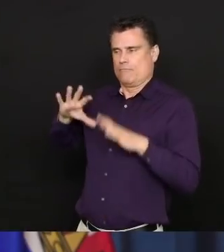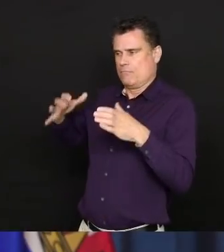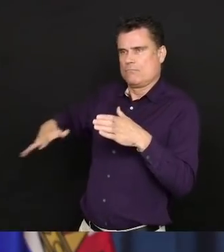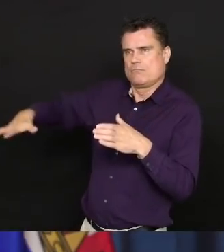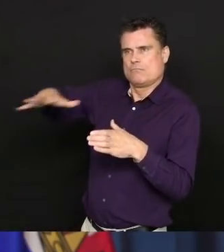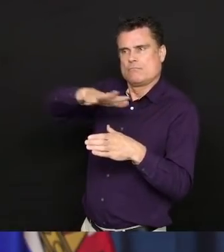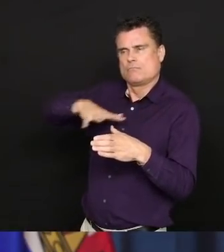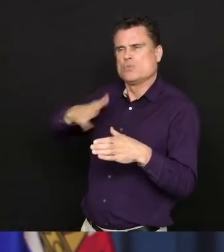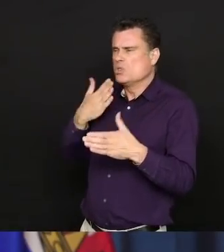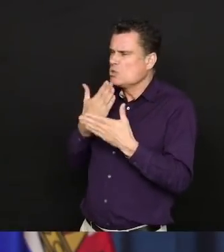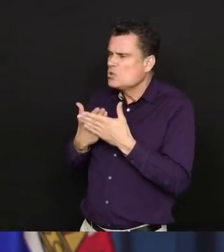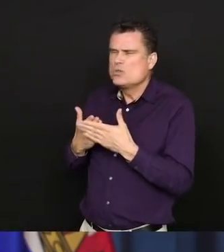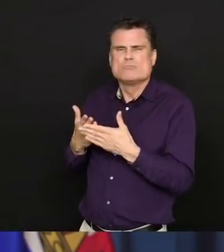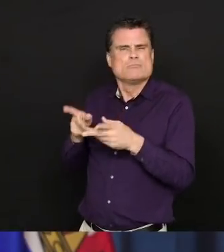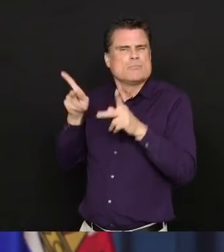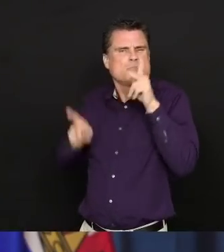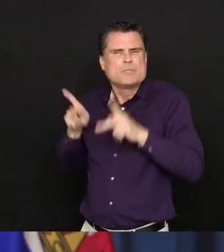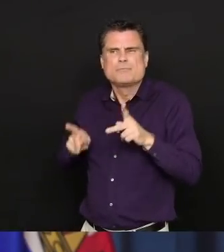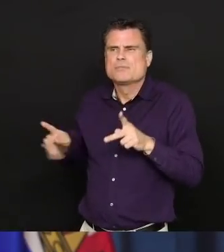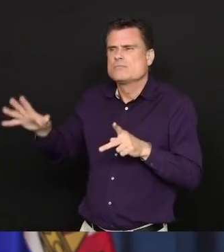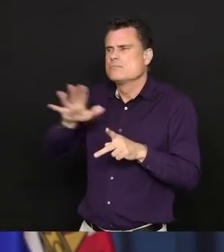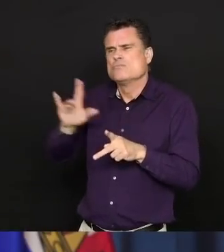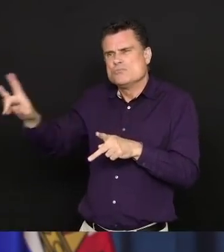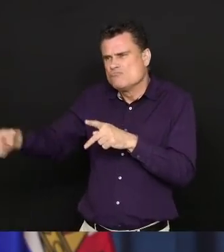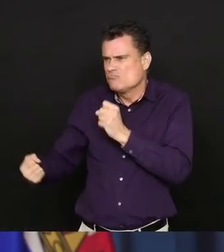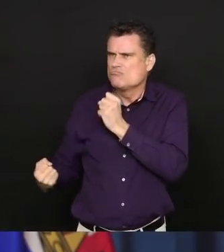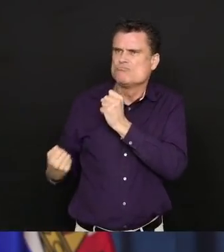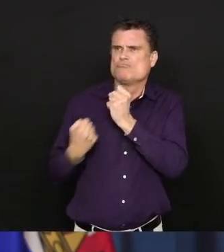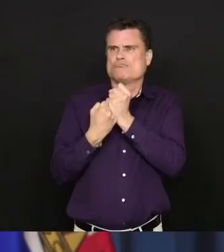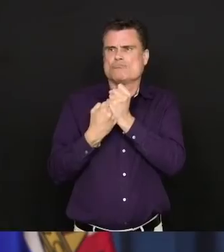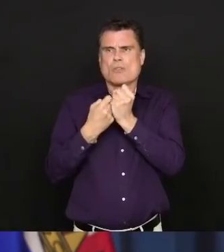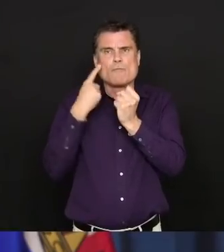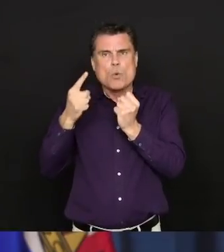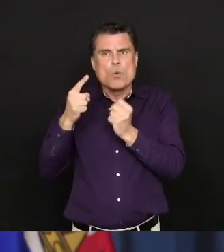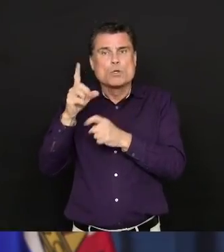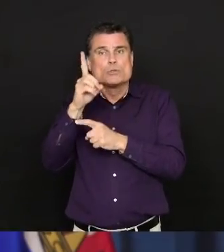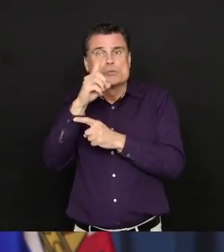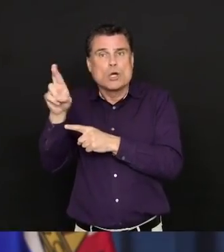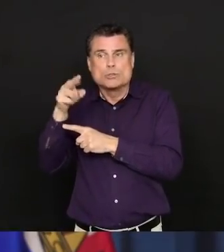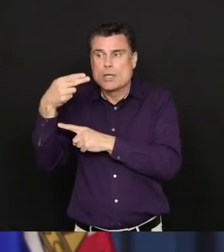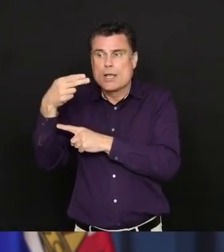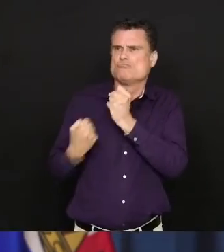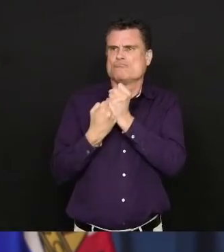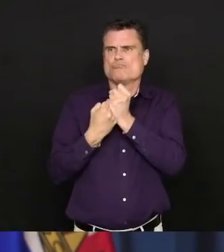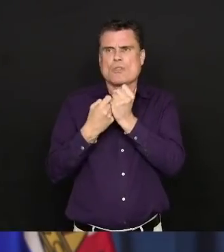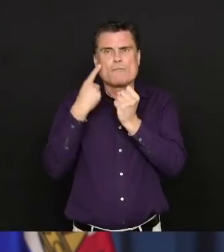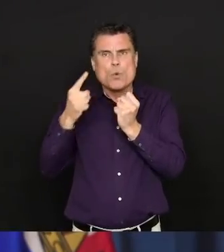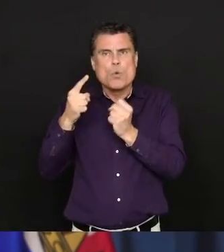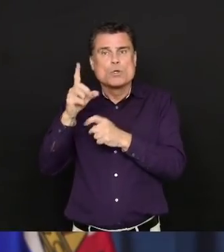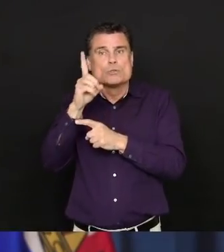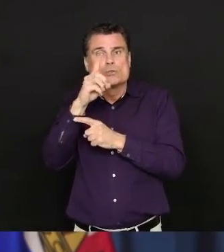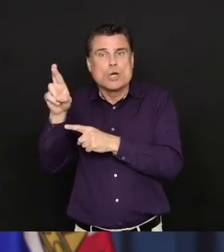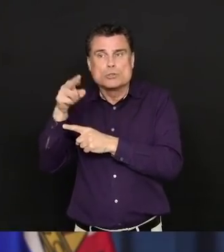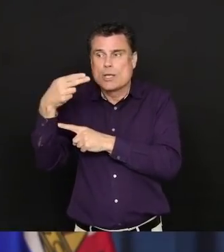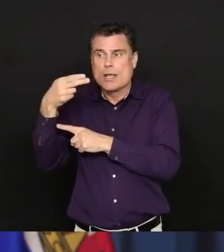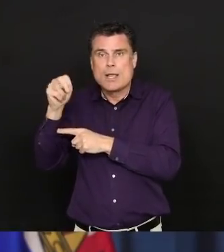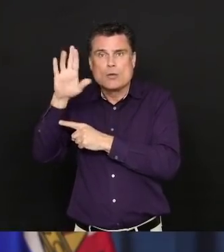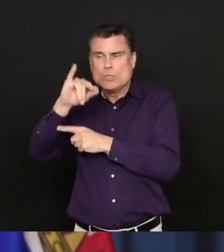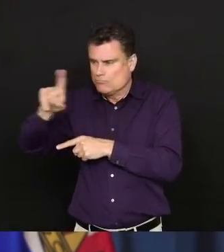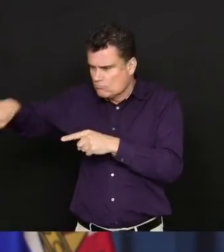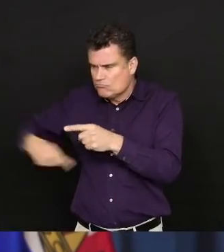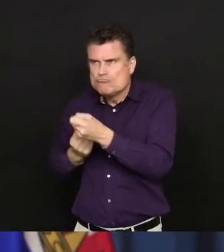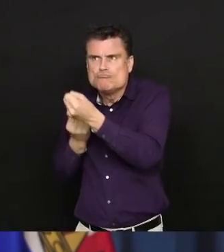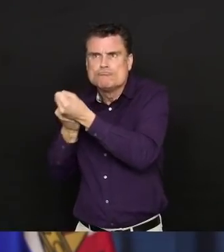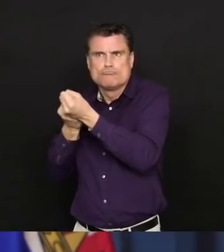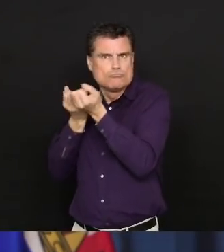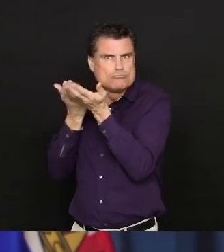provide enormous support to Dr. Henry and to our Deputy Minister, Steve Brown, and I'm very, very proud of the work that they do. Dr. Henry has said